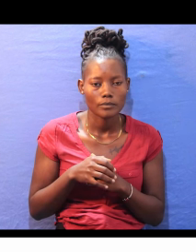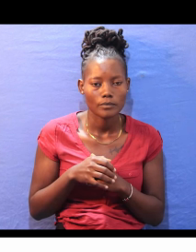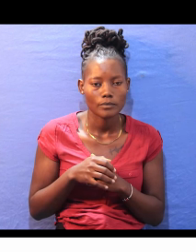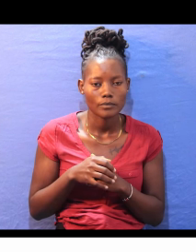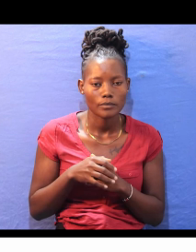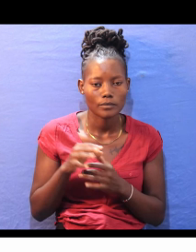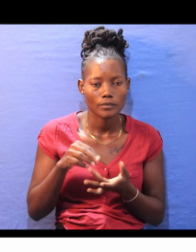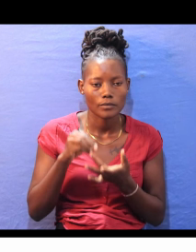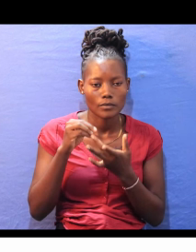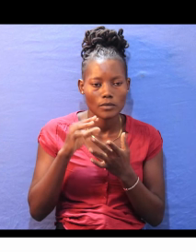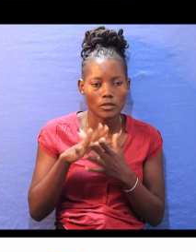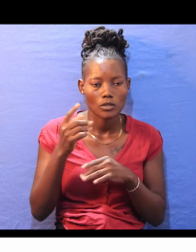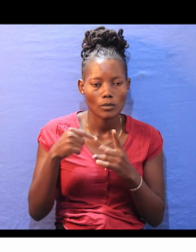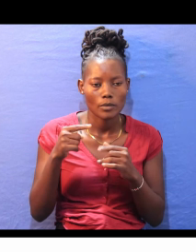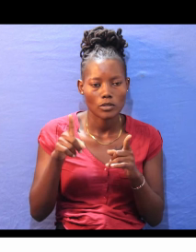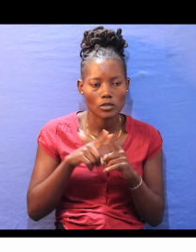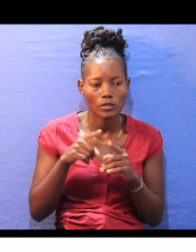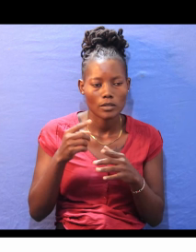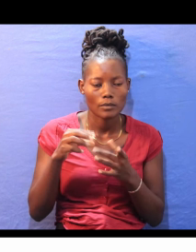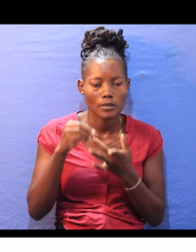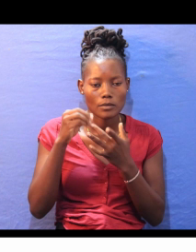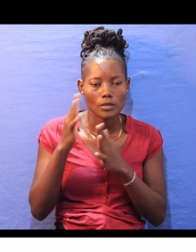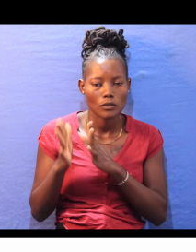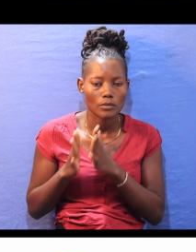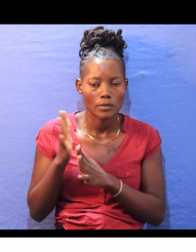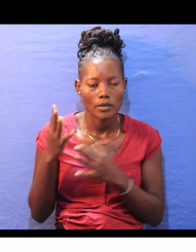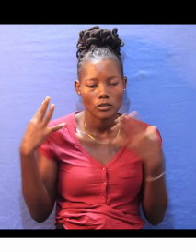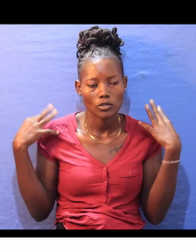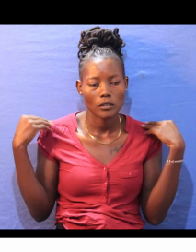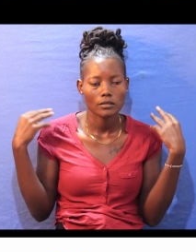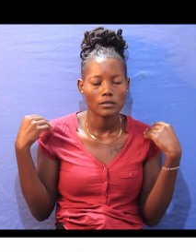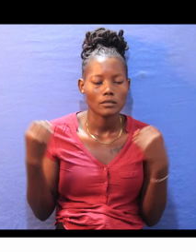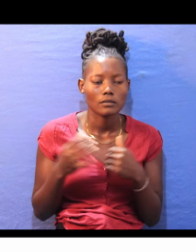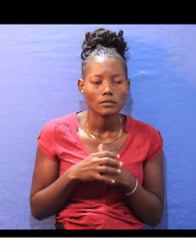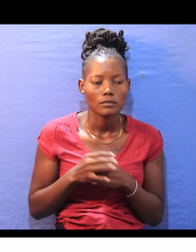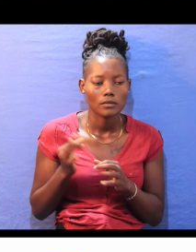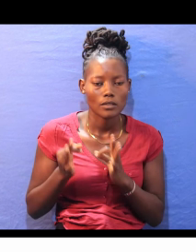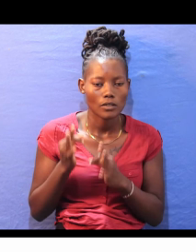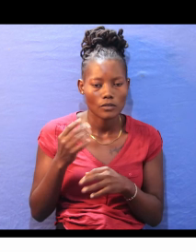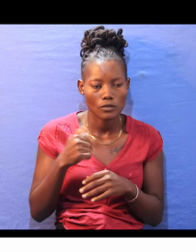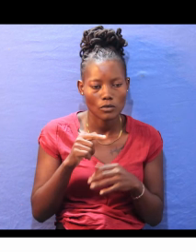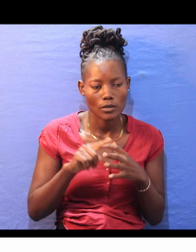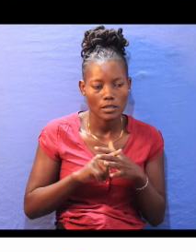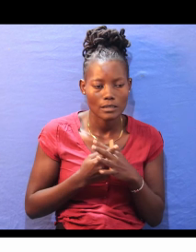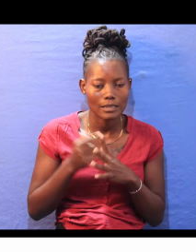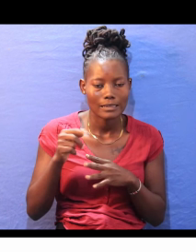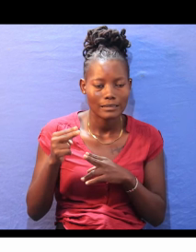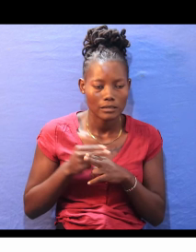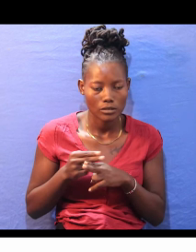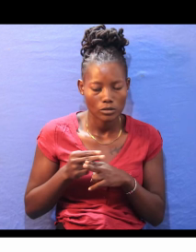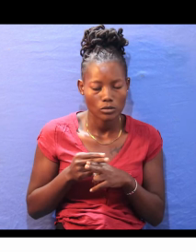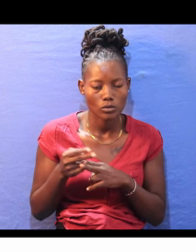these special competition, special preparatory exercises. If we start this phase too soon,